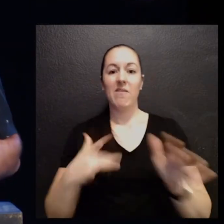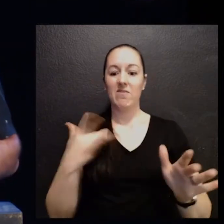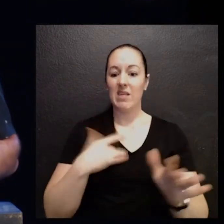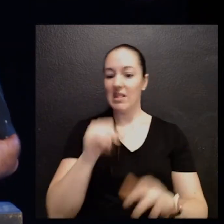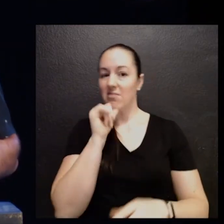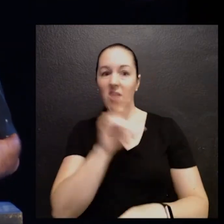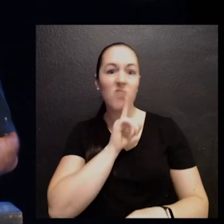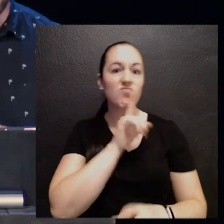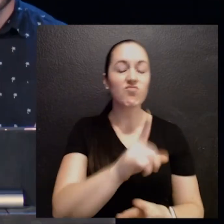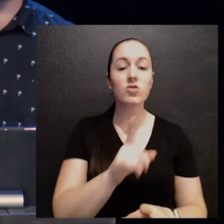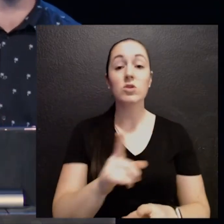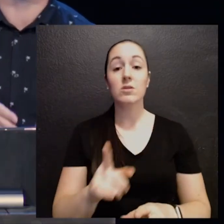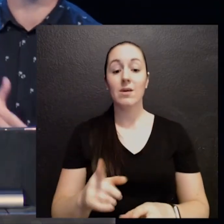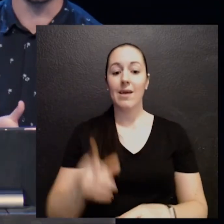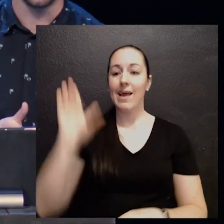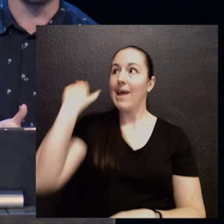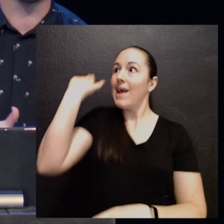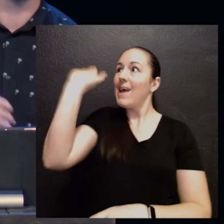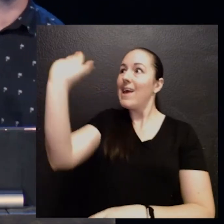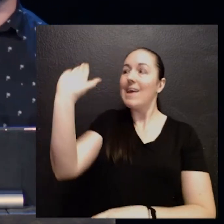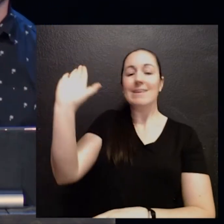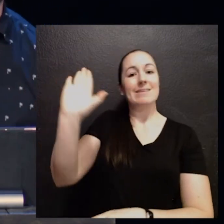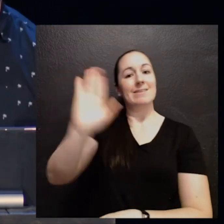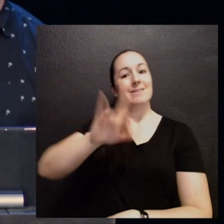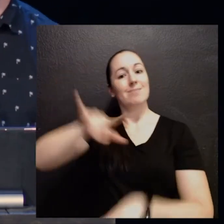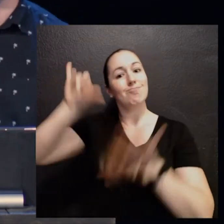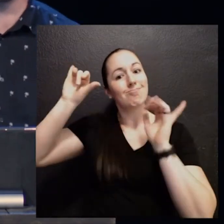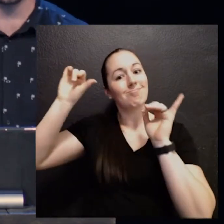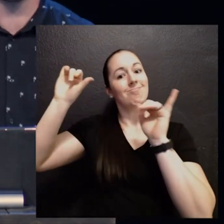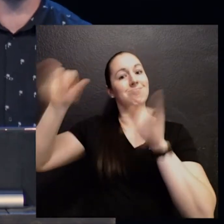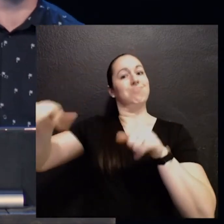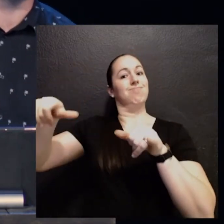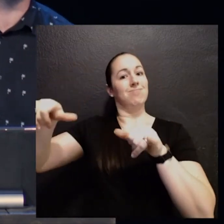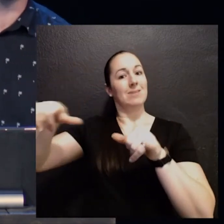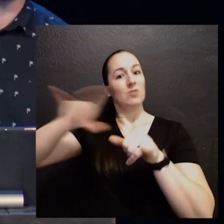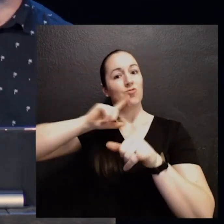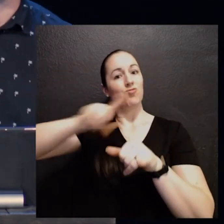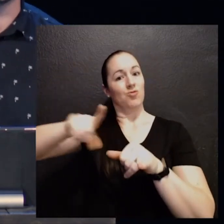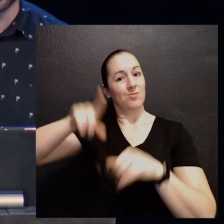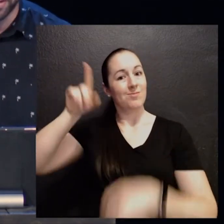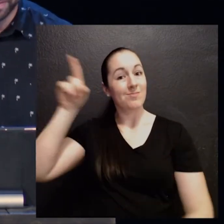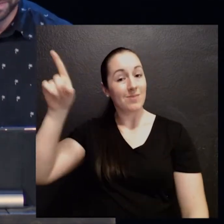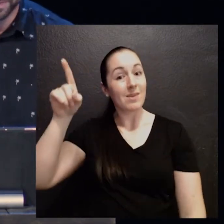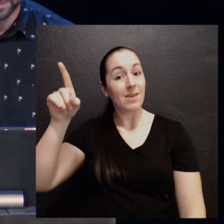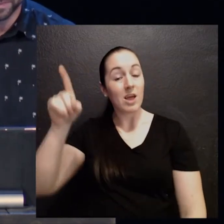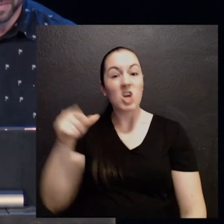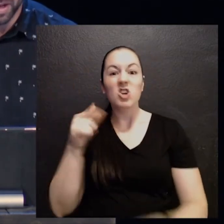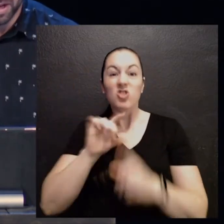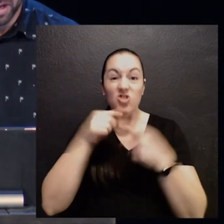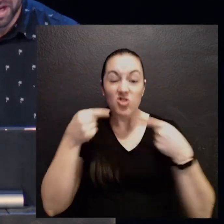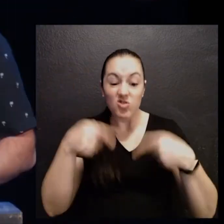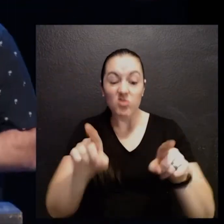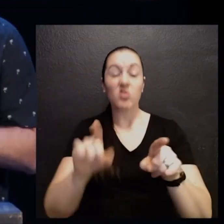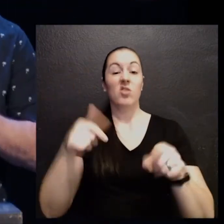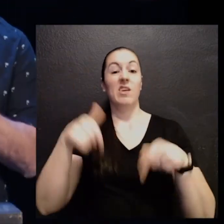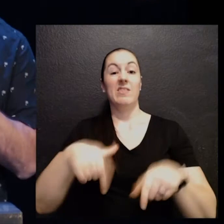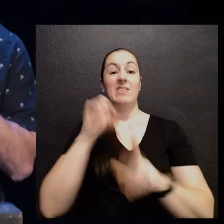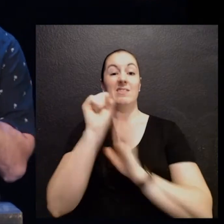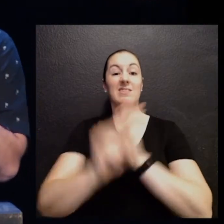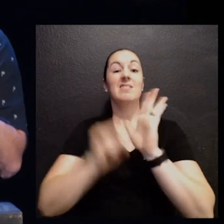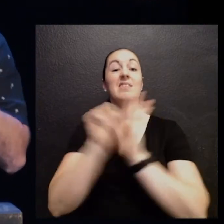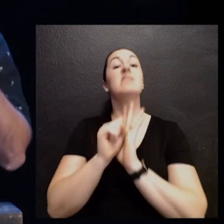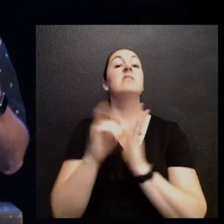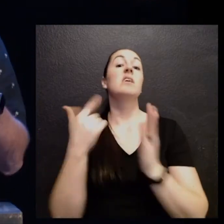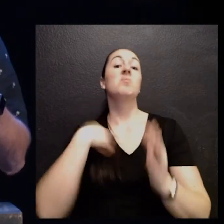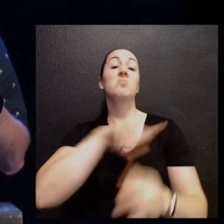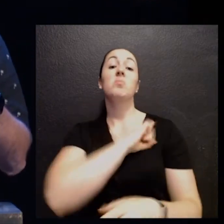certainty? In uncertain times, we can be certain. So today we're going to